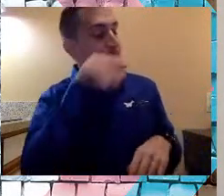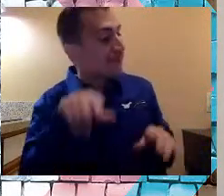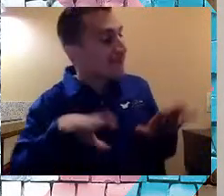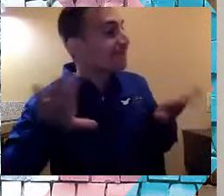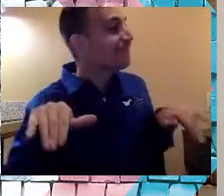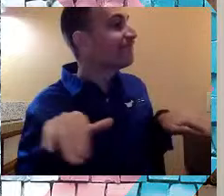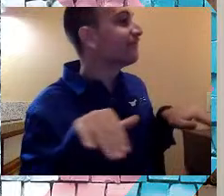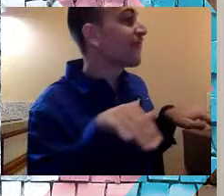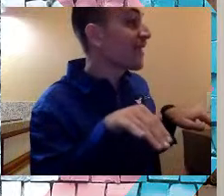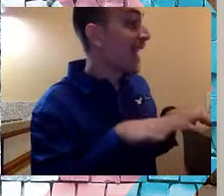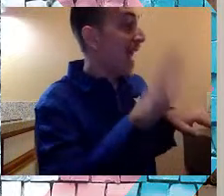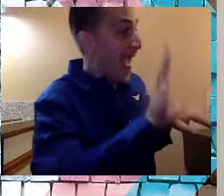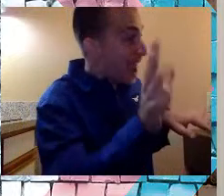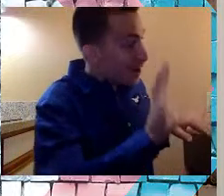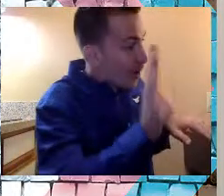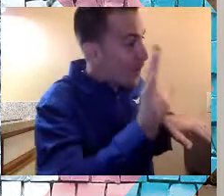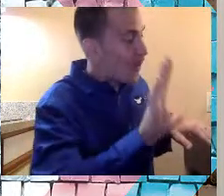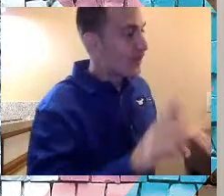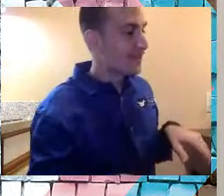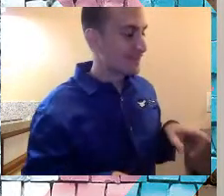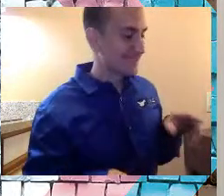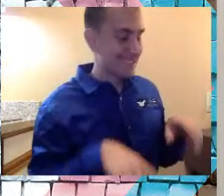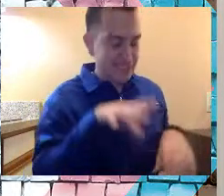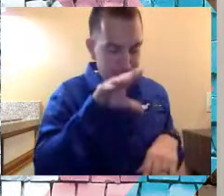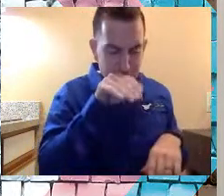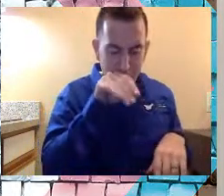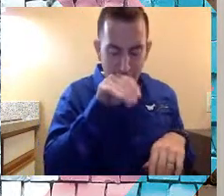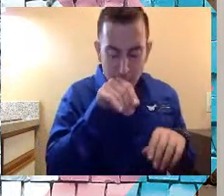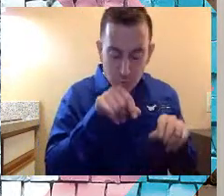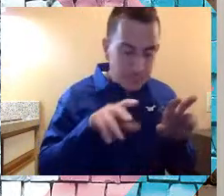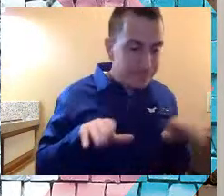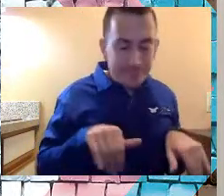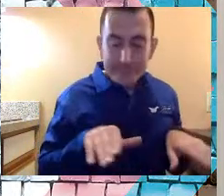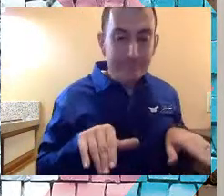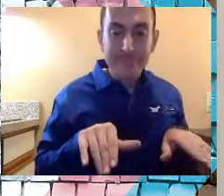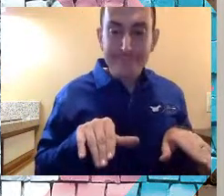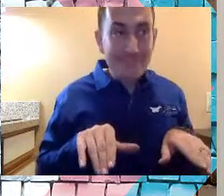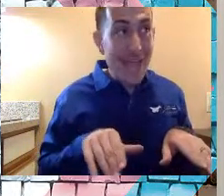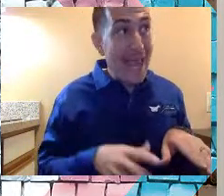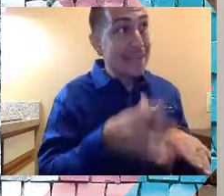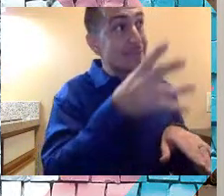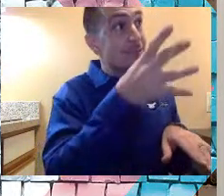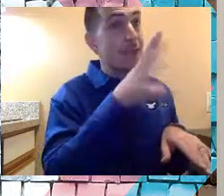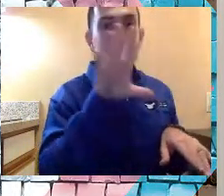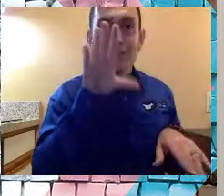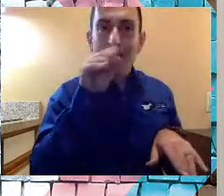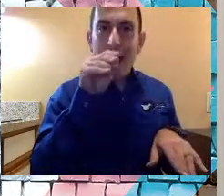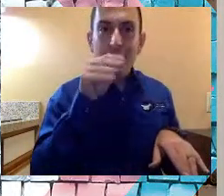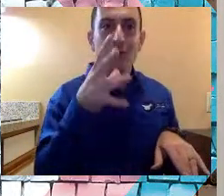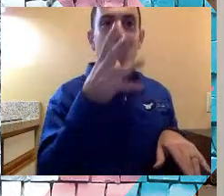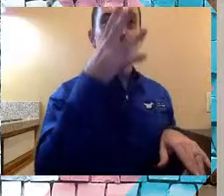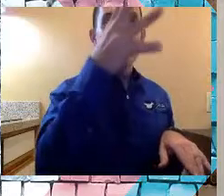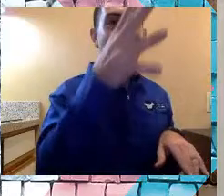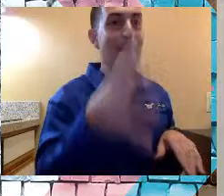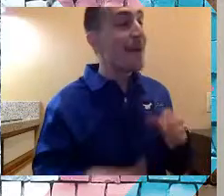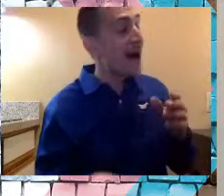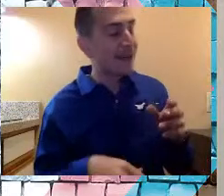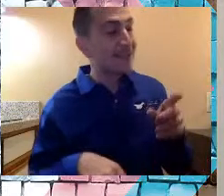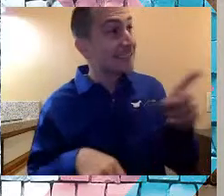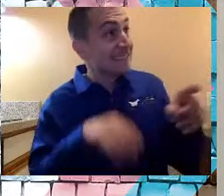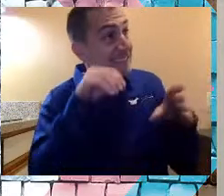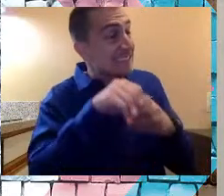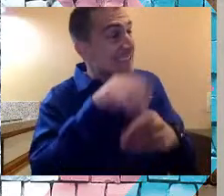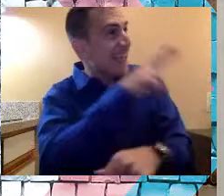And this little duck is bringing his duckling grandma some flowers. She looks like she's in the hospital. Oh, I hope she's okay. She must have a